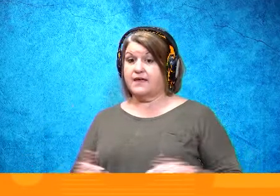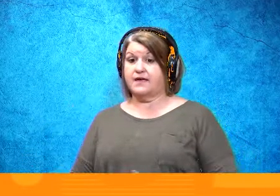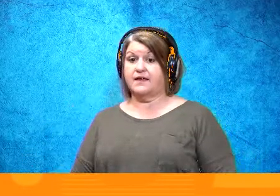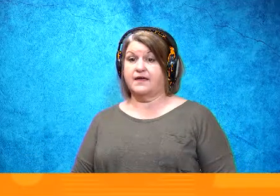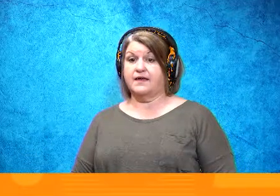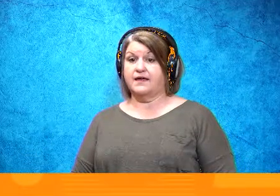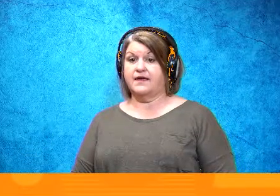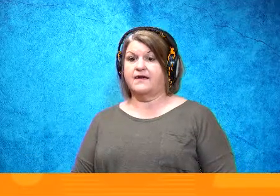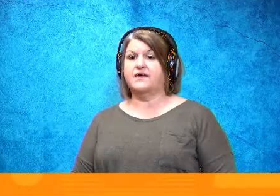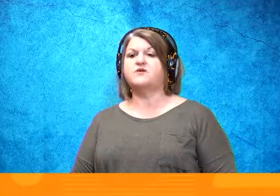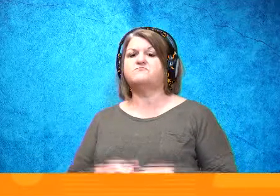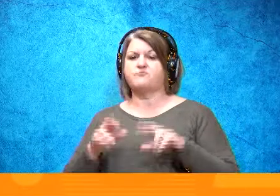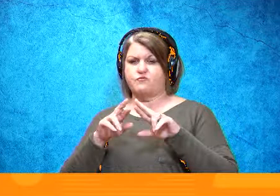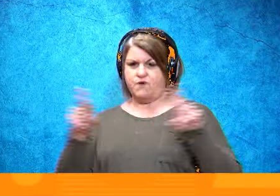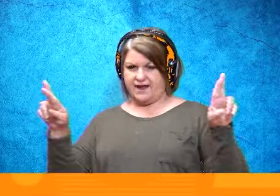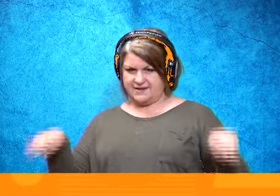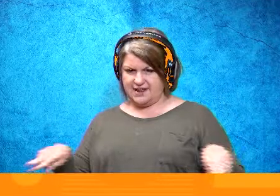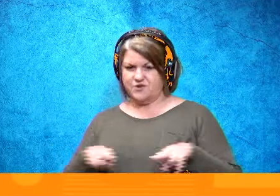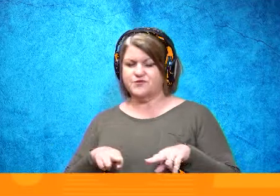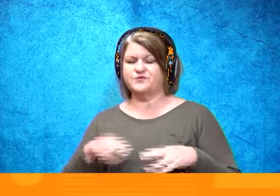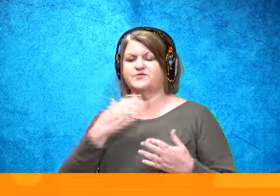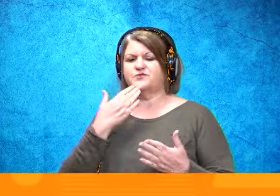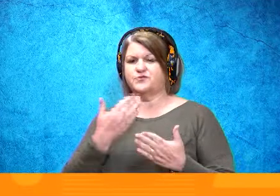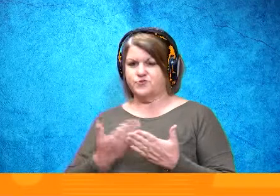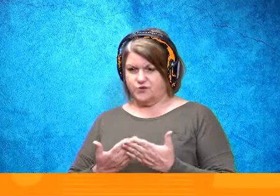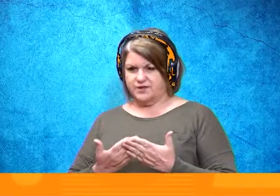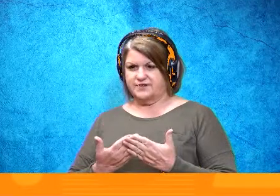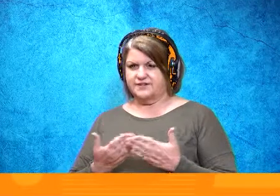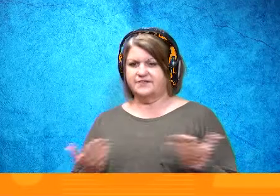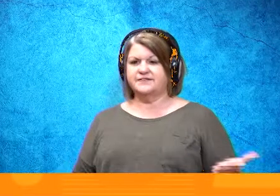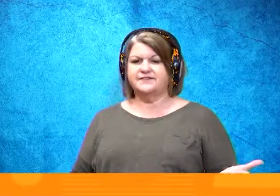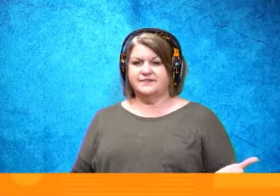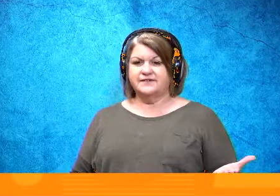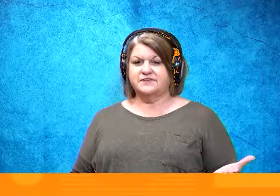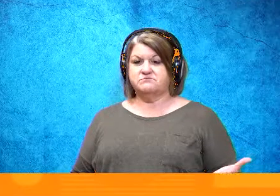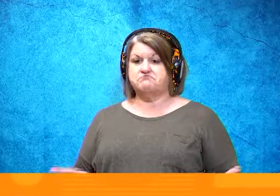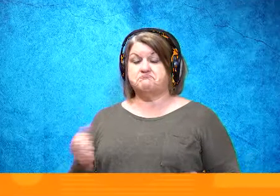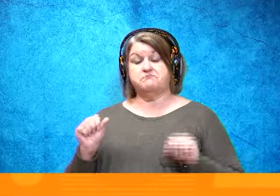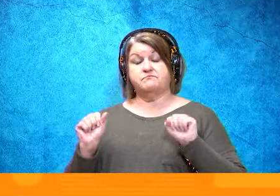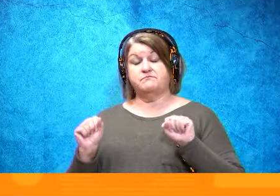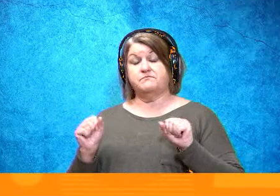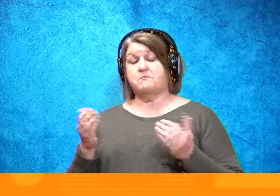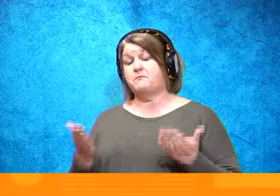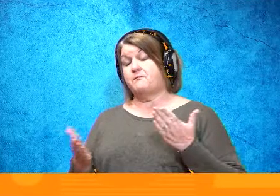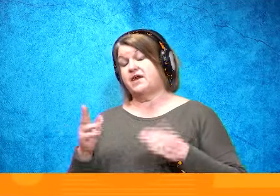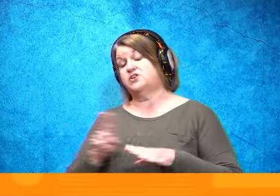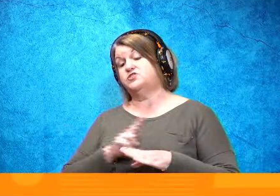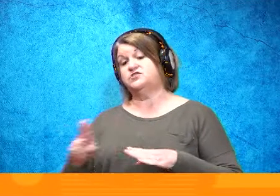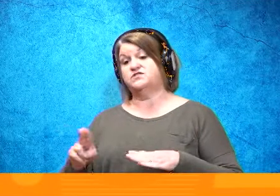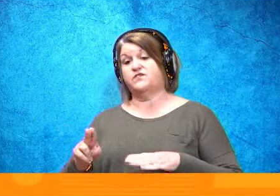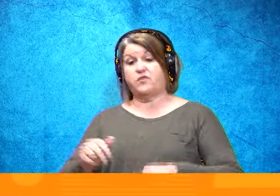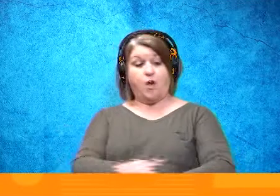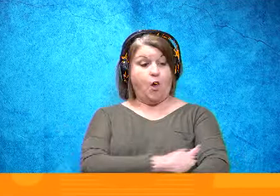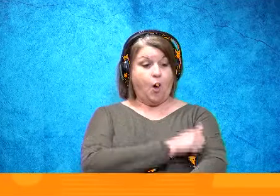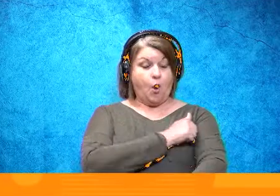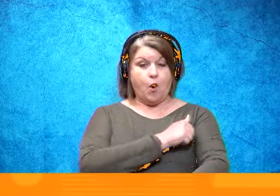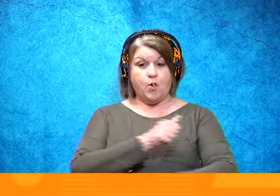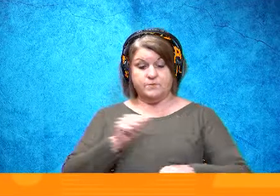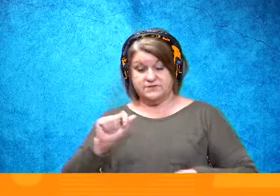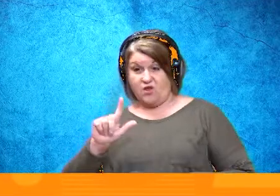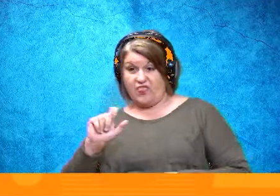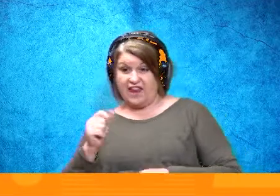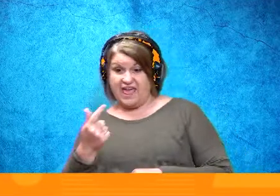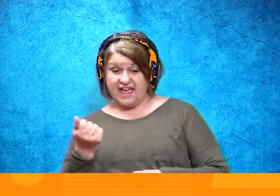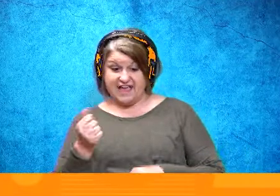A rectangle, good. Now you might also use rectangles for the arms, the legs. You might use semicircles for the